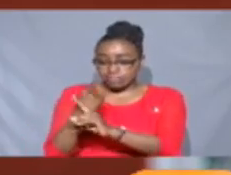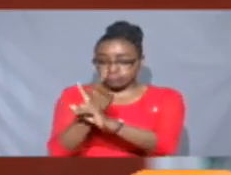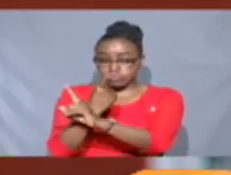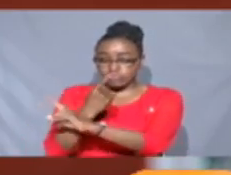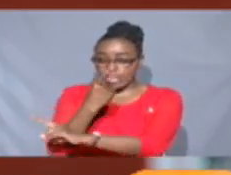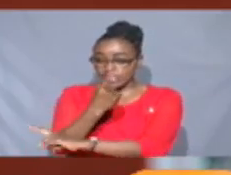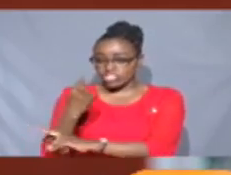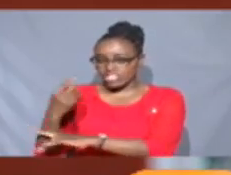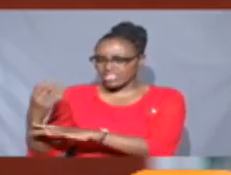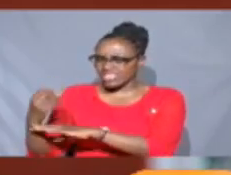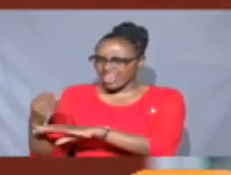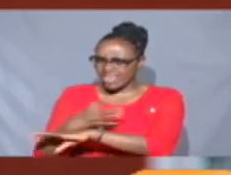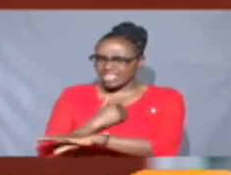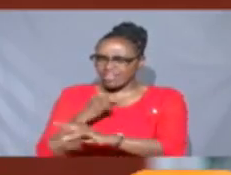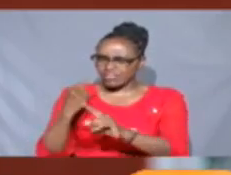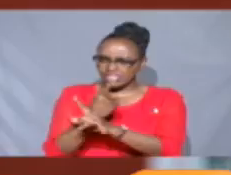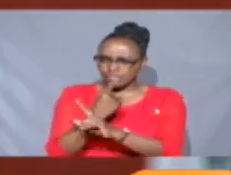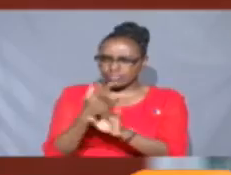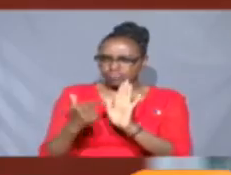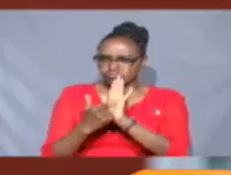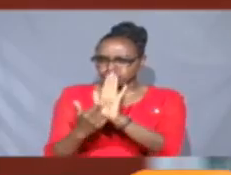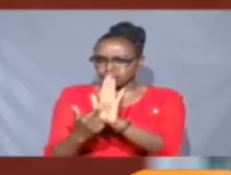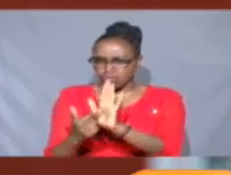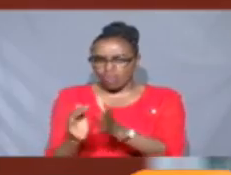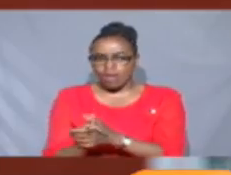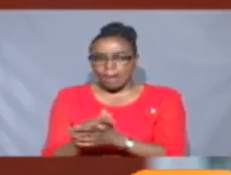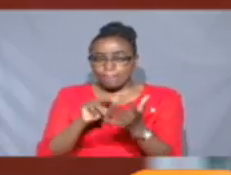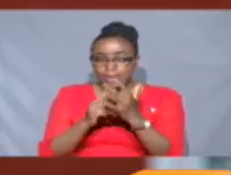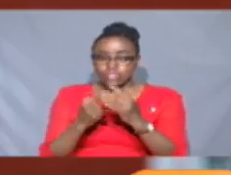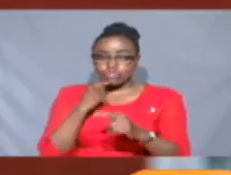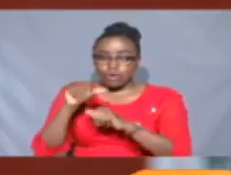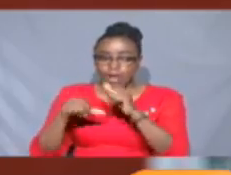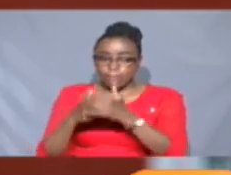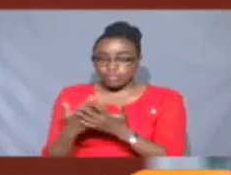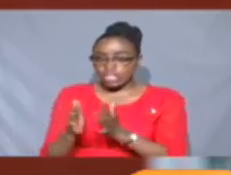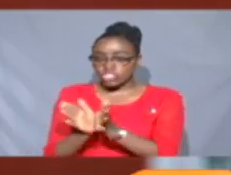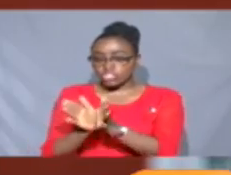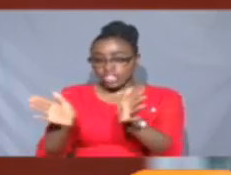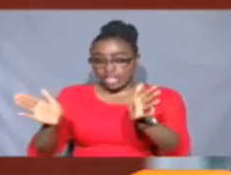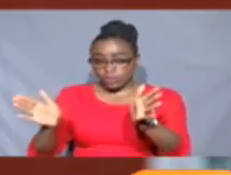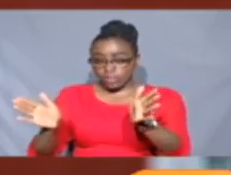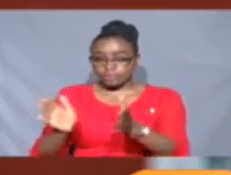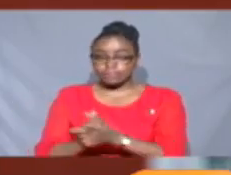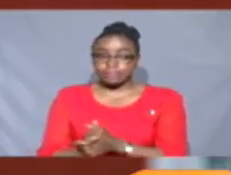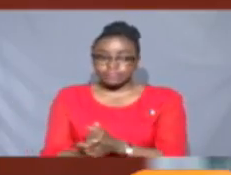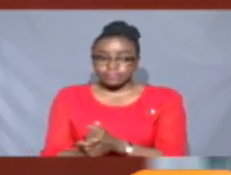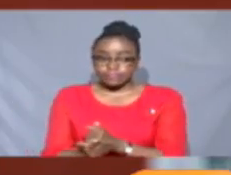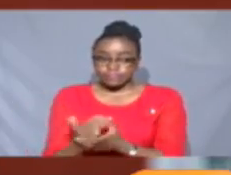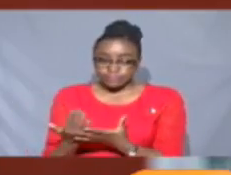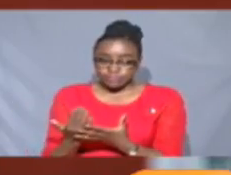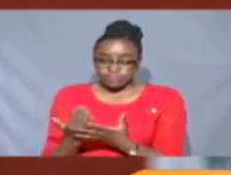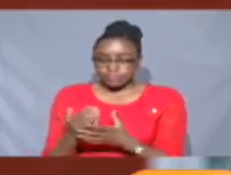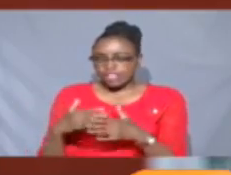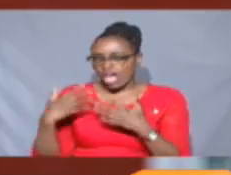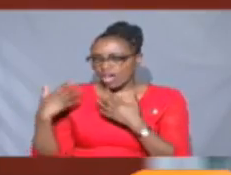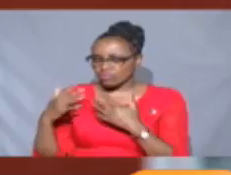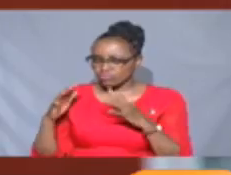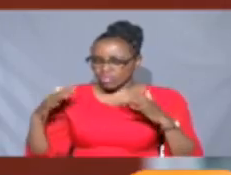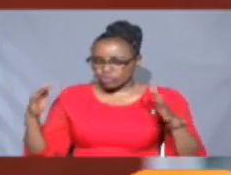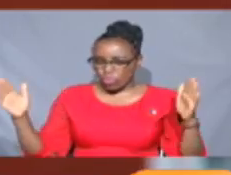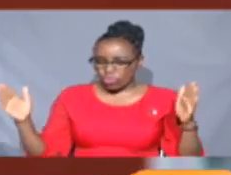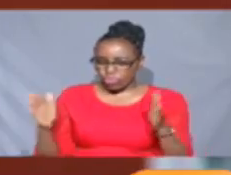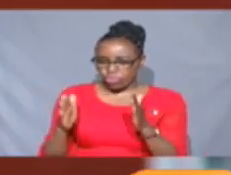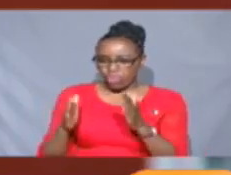has different signs and symptoms. We will just talk about the general ones. One is weight loss, which